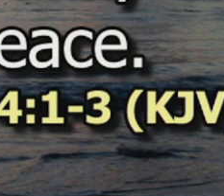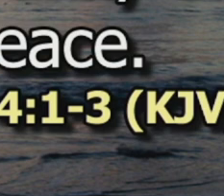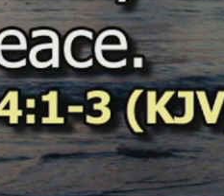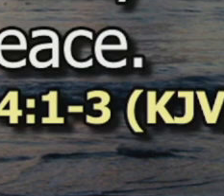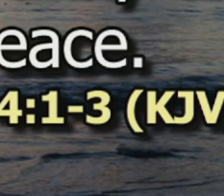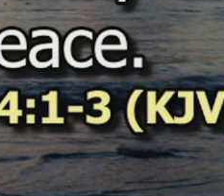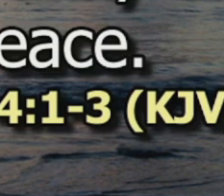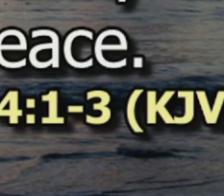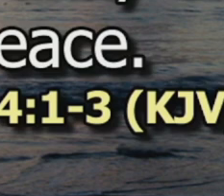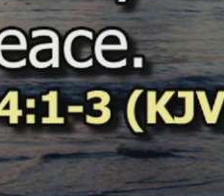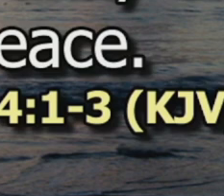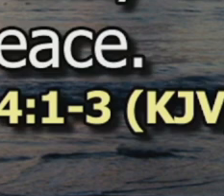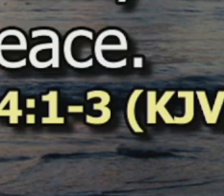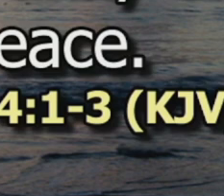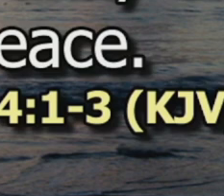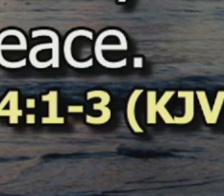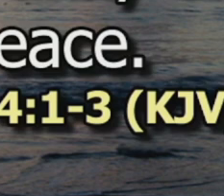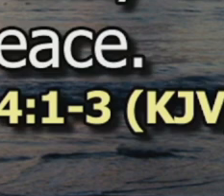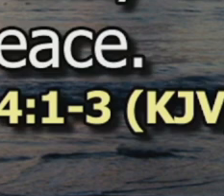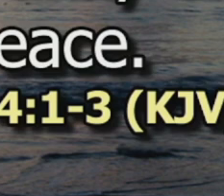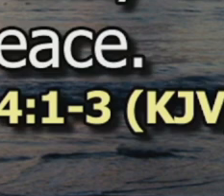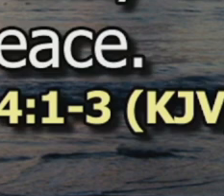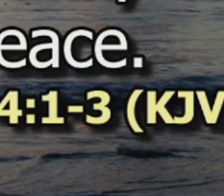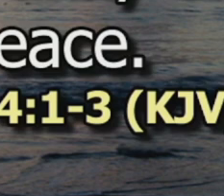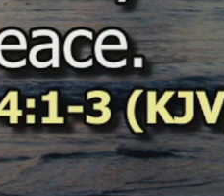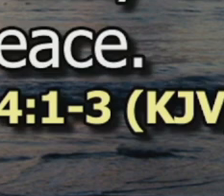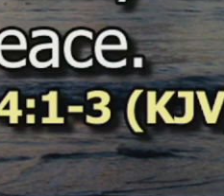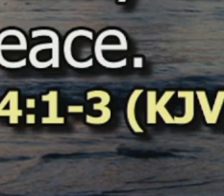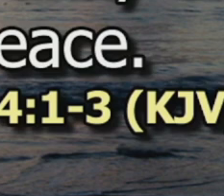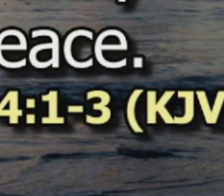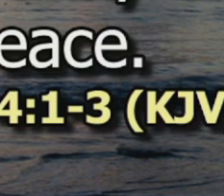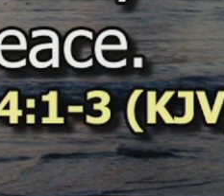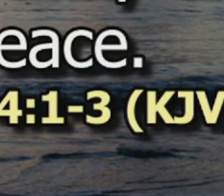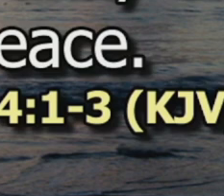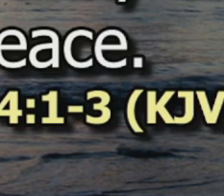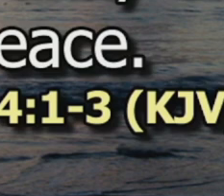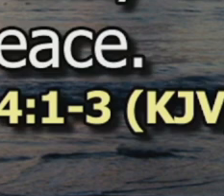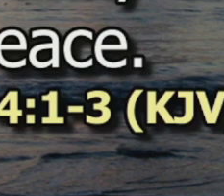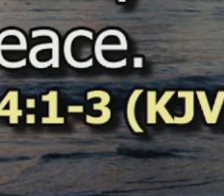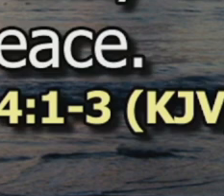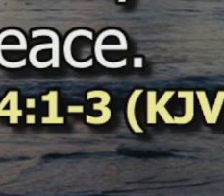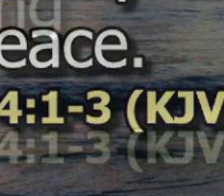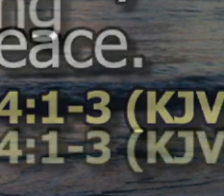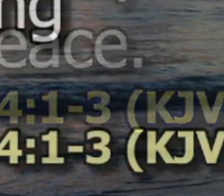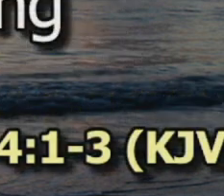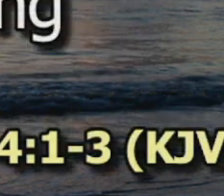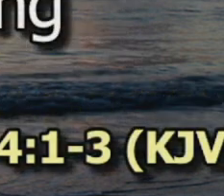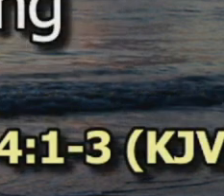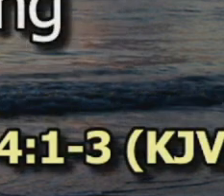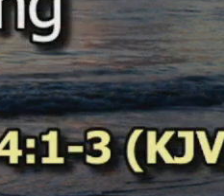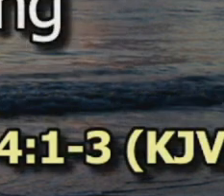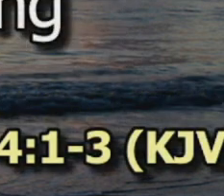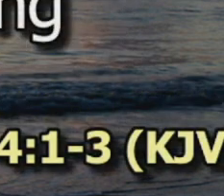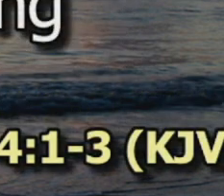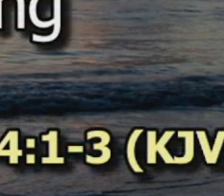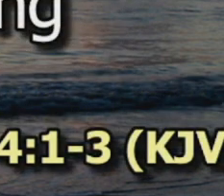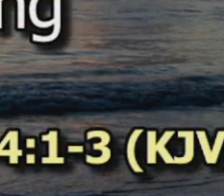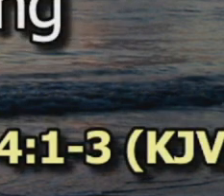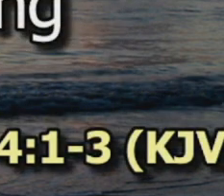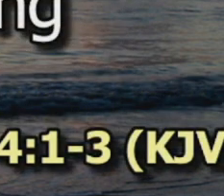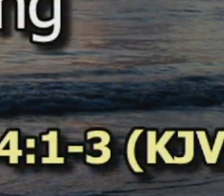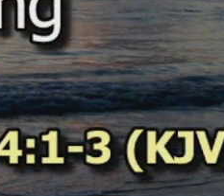So forbearance could be explained. Kwa hivyo uvumilivu unaweza elezewa. And showing patience, kuonyeshana kwamba